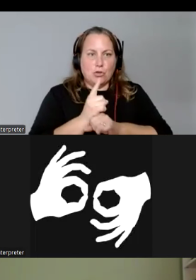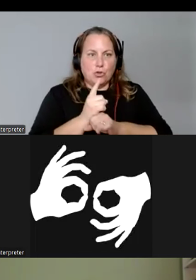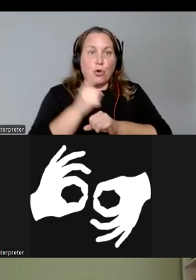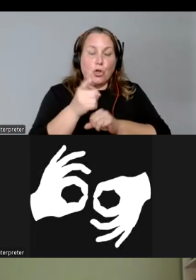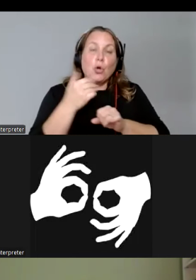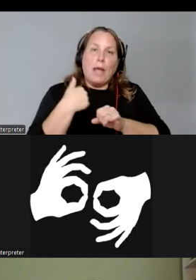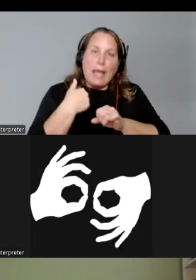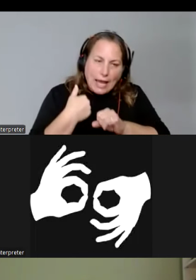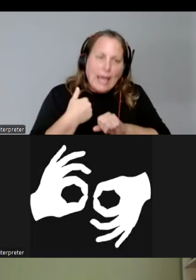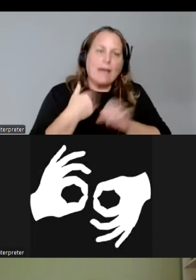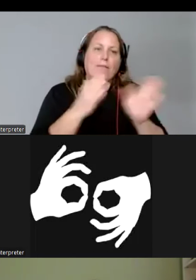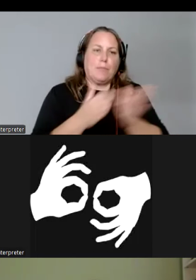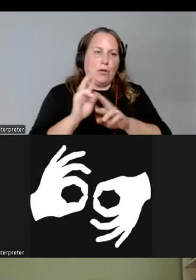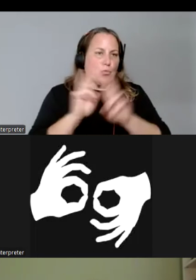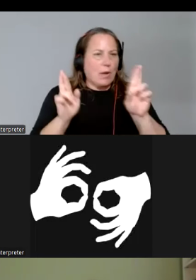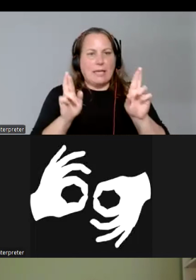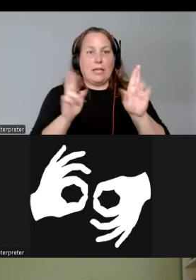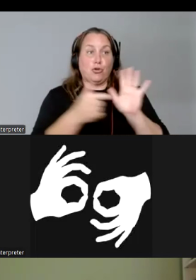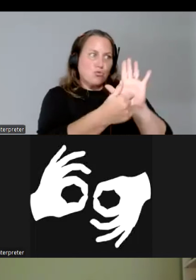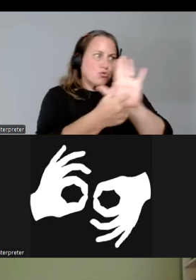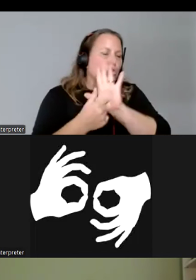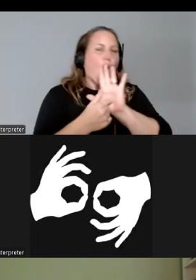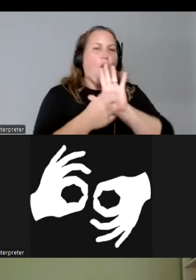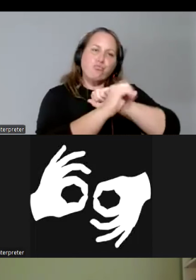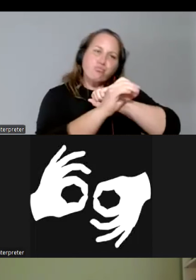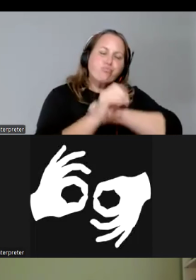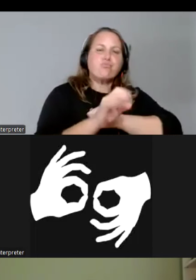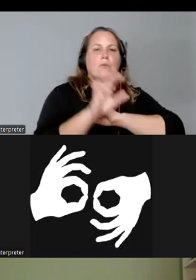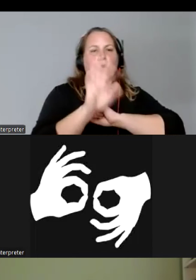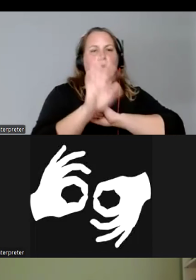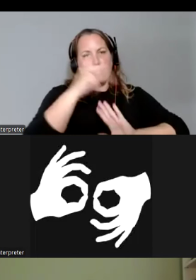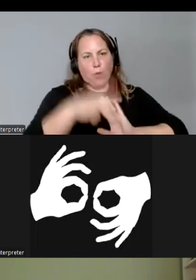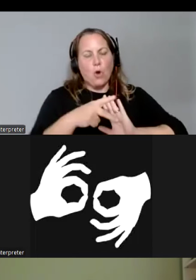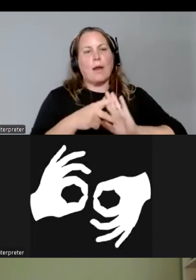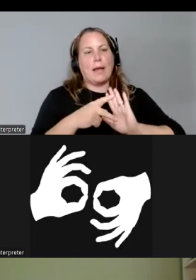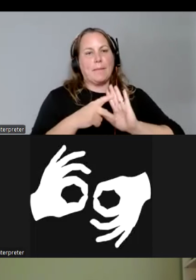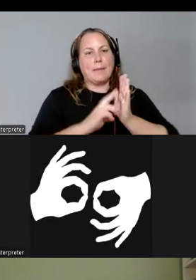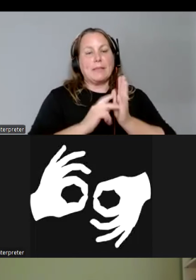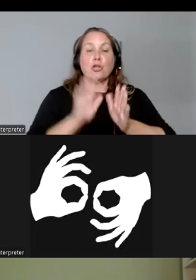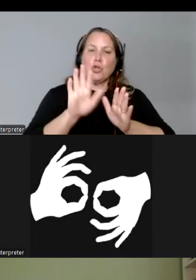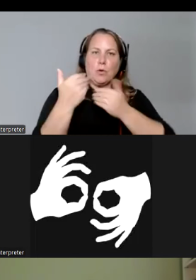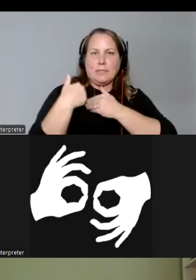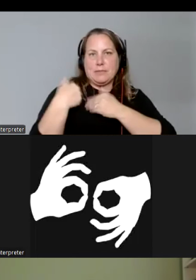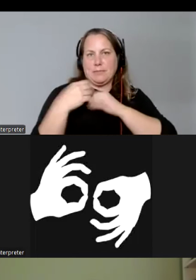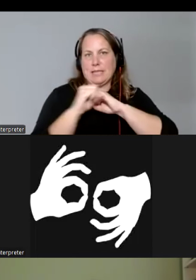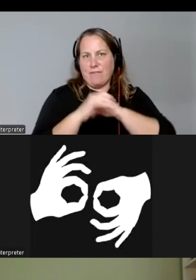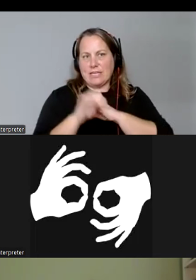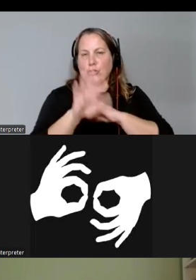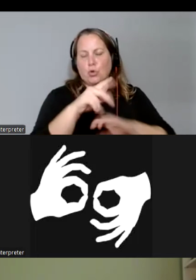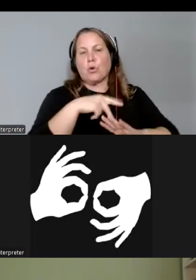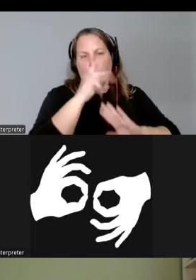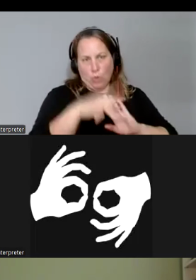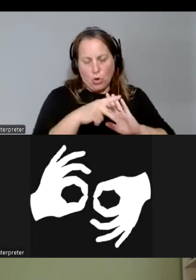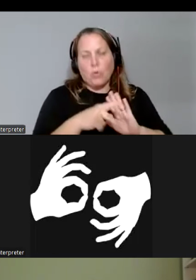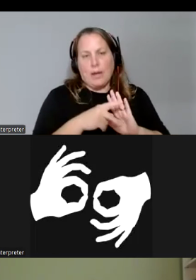community know that this offering is available, that this programming is happening, and to make sure that there